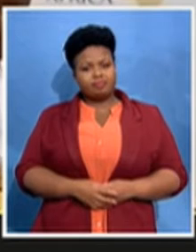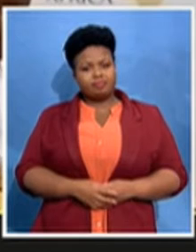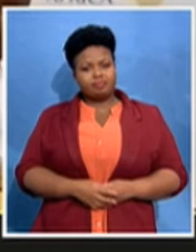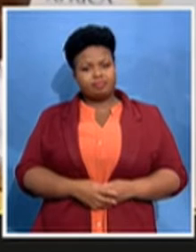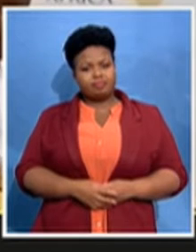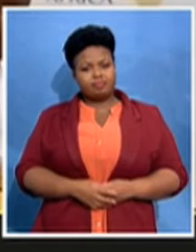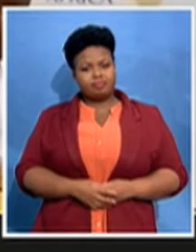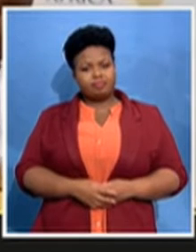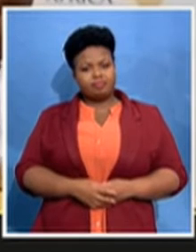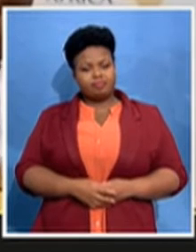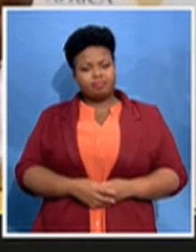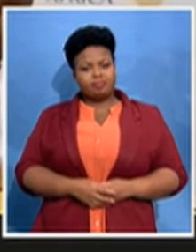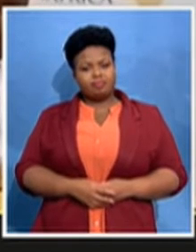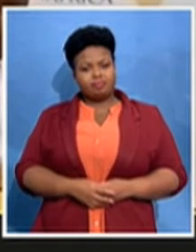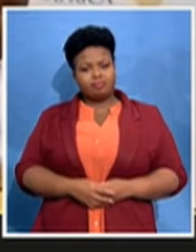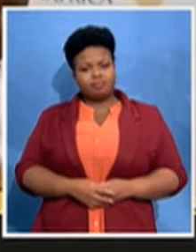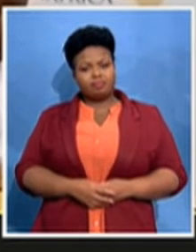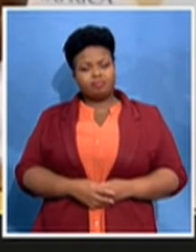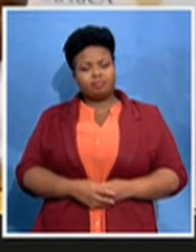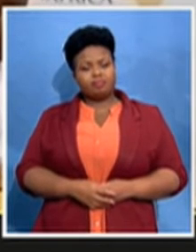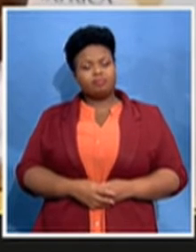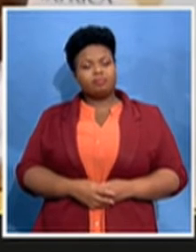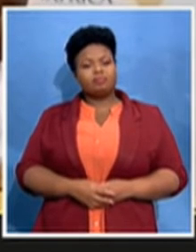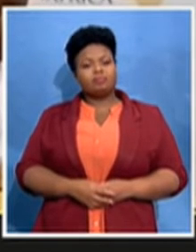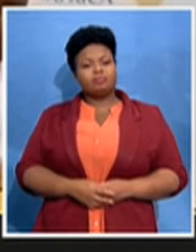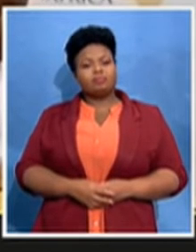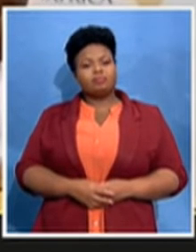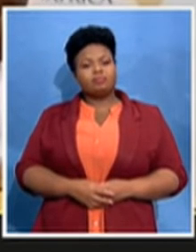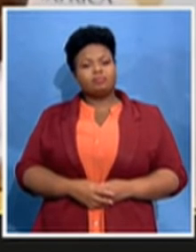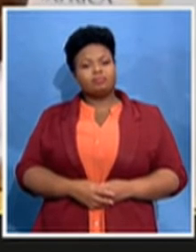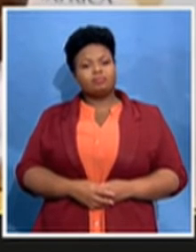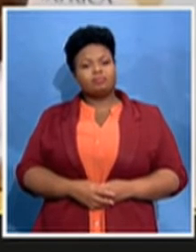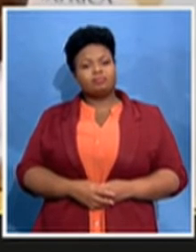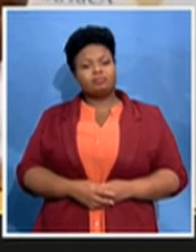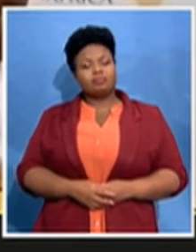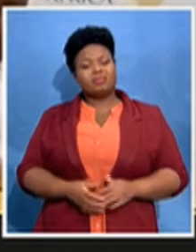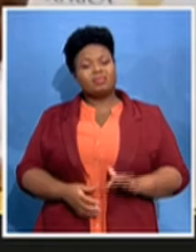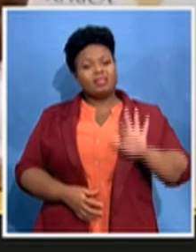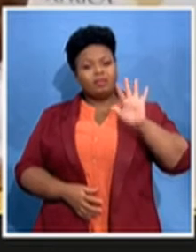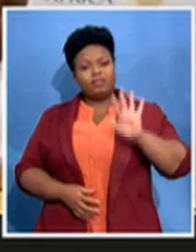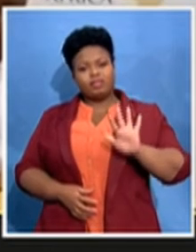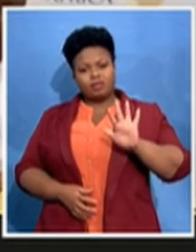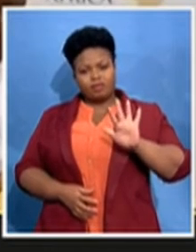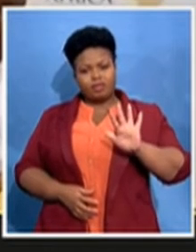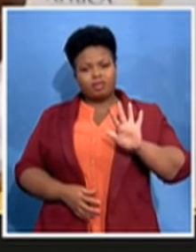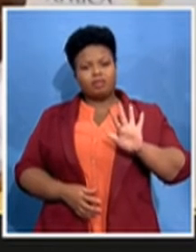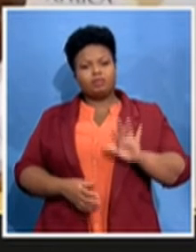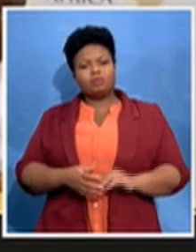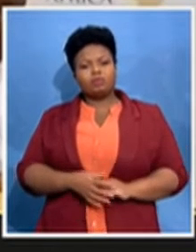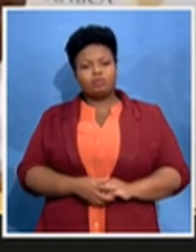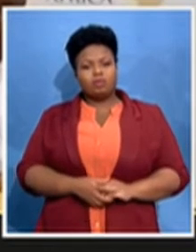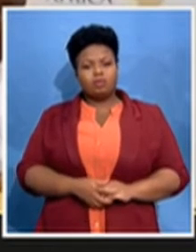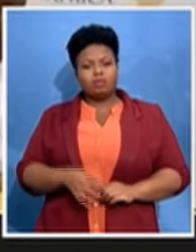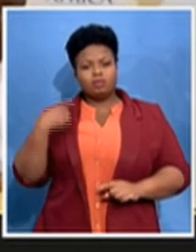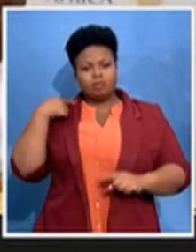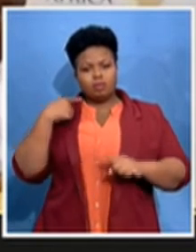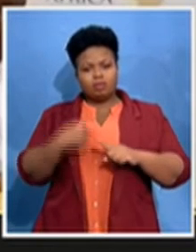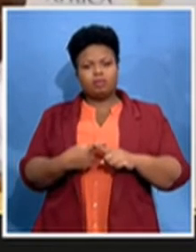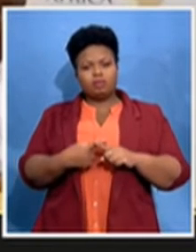5 most populous countries, over the last 4 weeks, we see